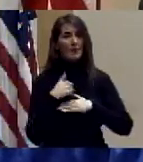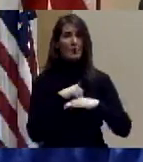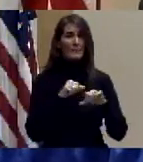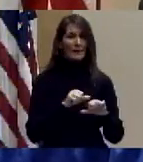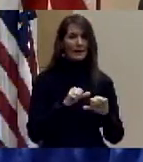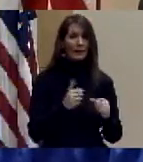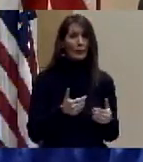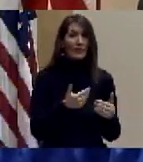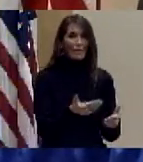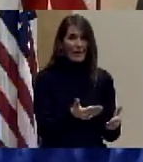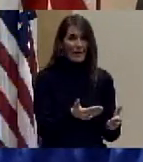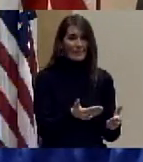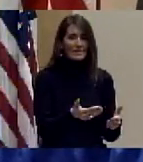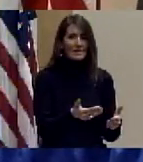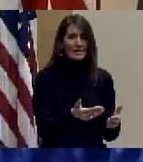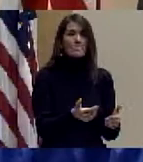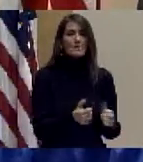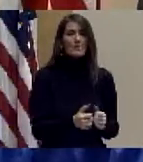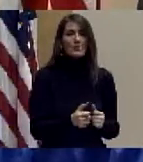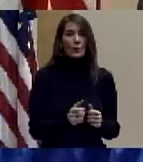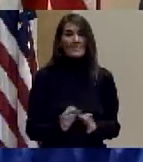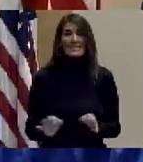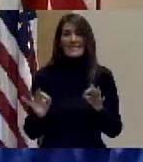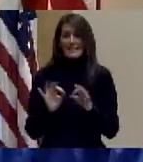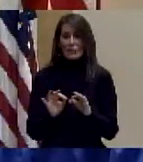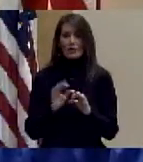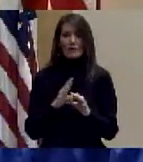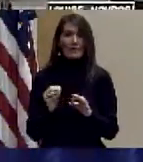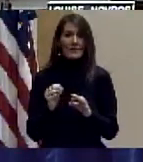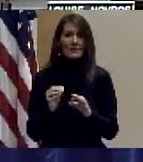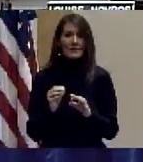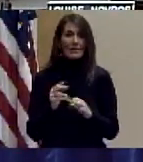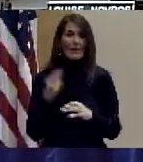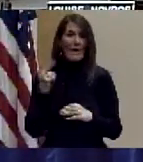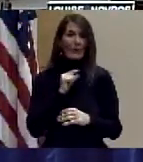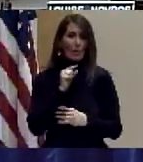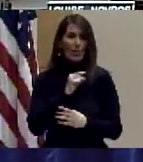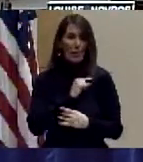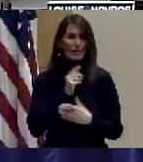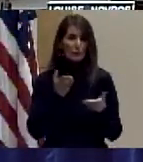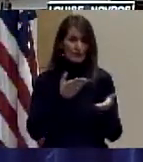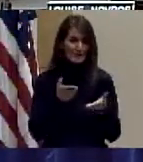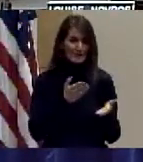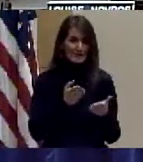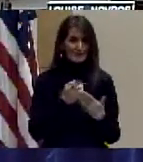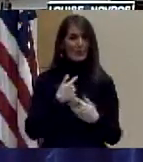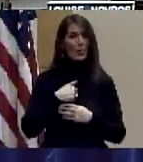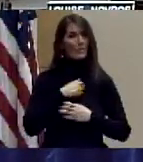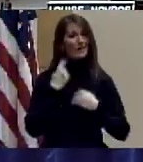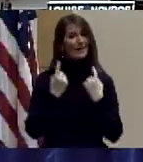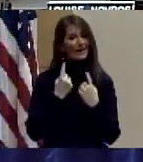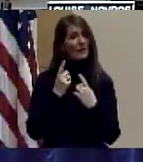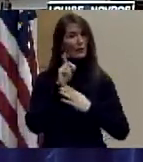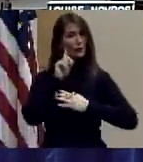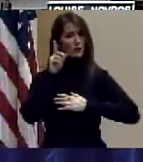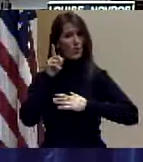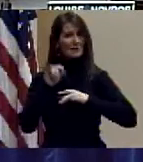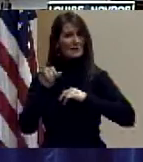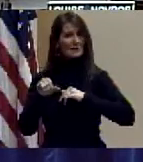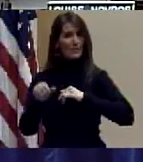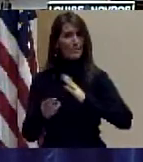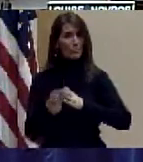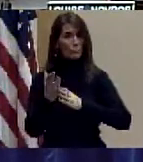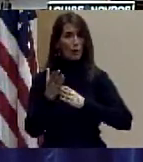provide essential high-quality services to our residents. We continue to believe that smart, sustainable